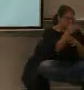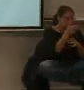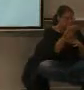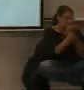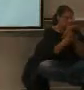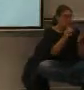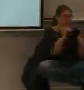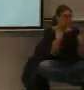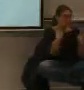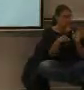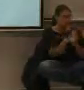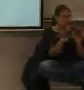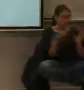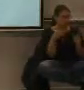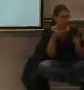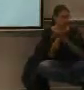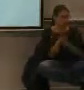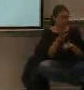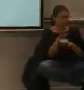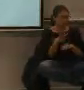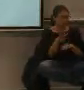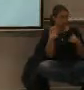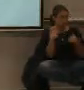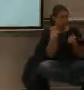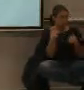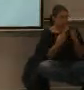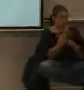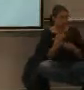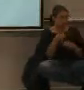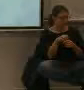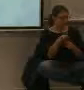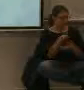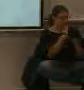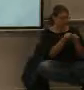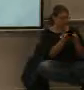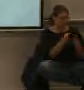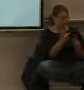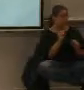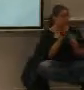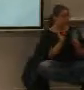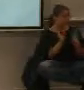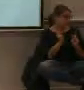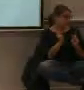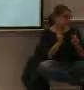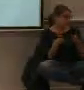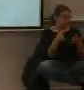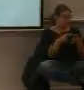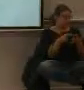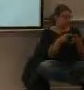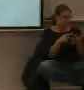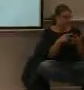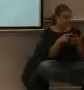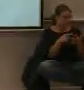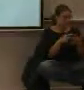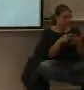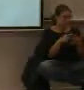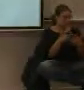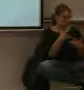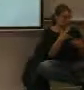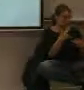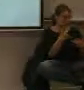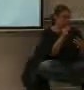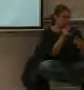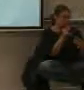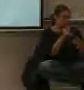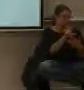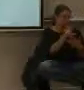health effects on the other animals in the ecosystem and plants and on people. Two, tends not to